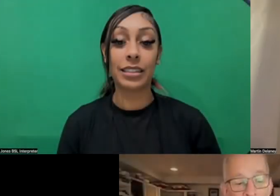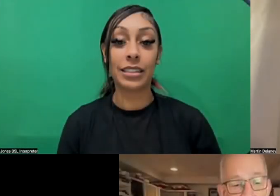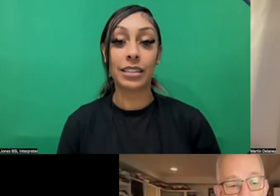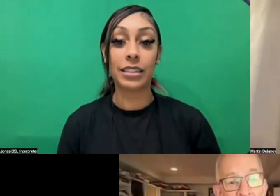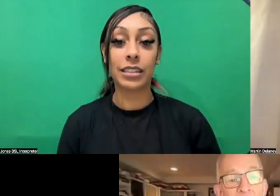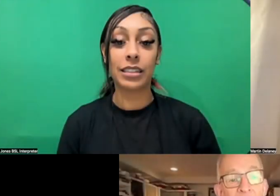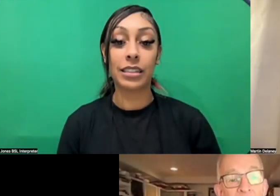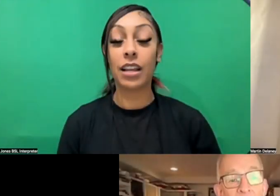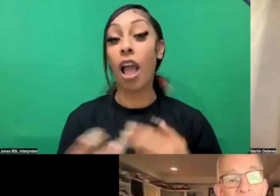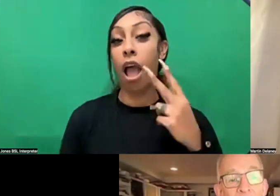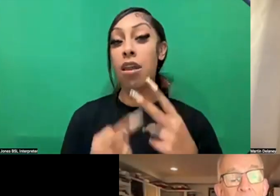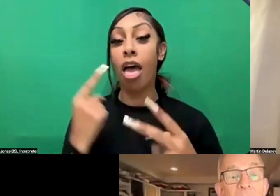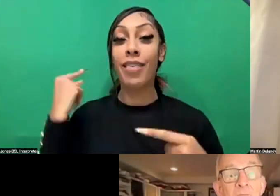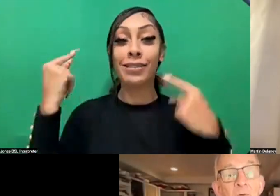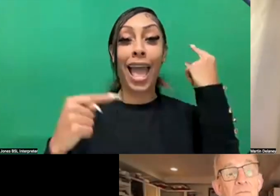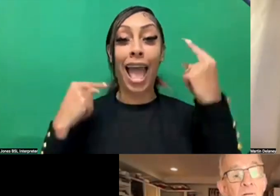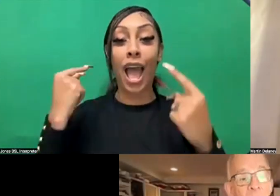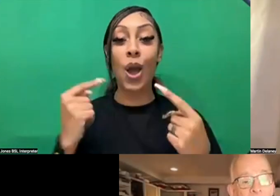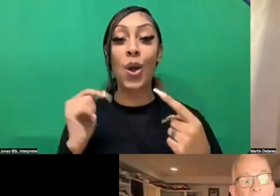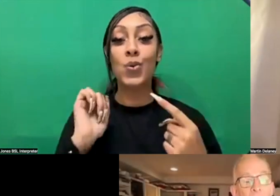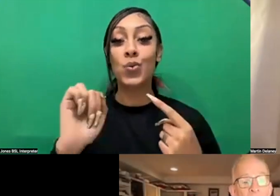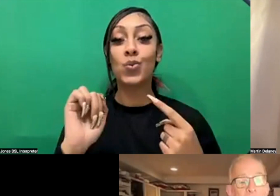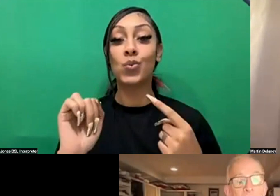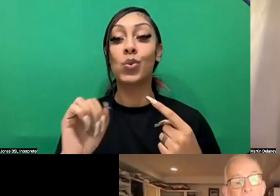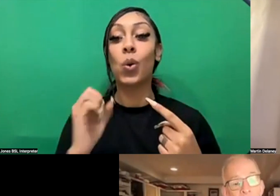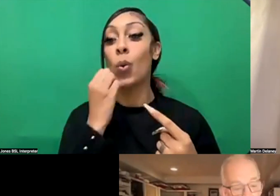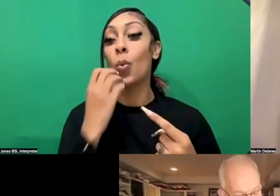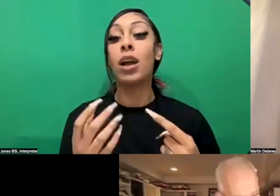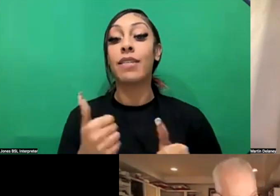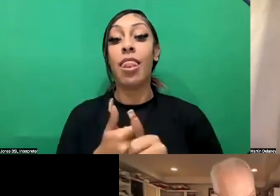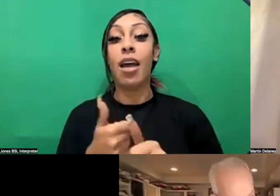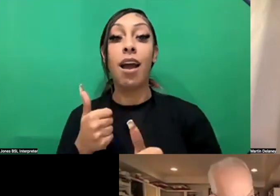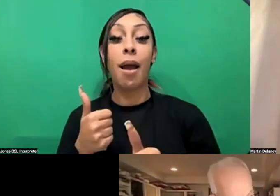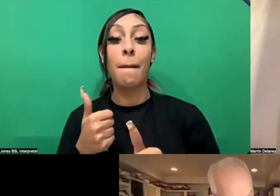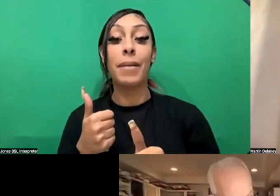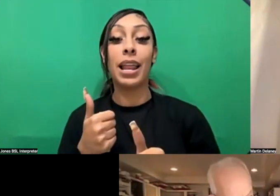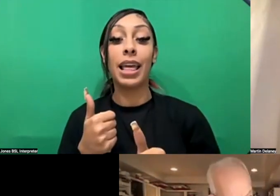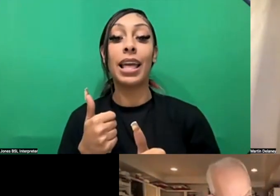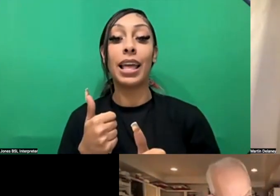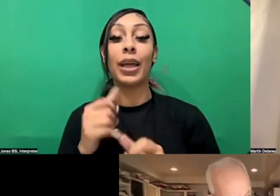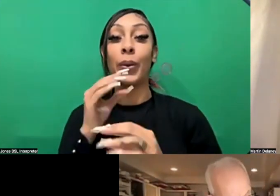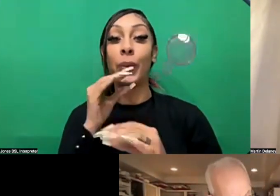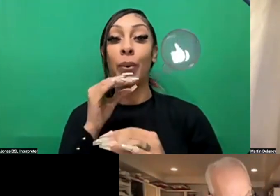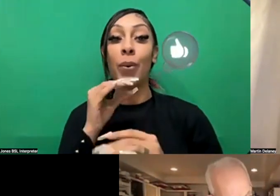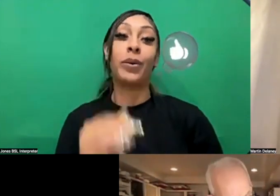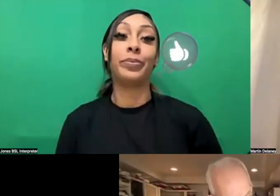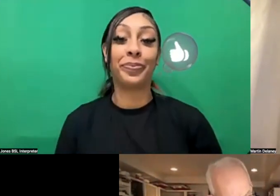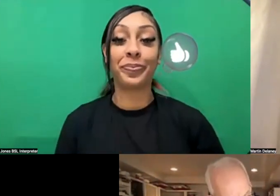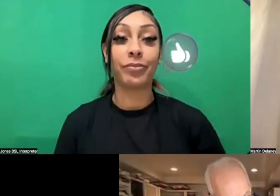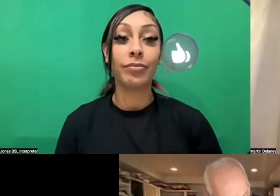that. Another sound from Delaney's wonderful company, Audio Modeling. This is flugelhorn.